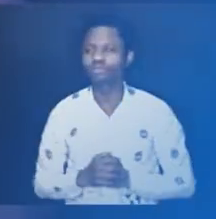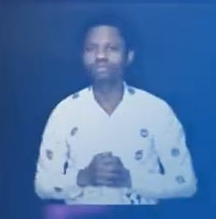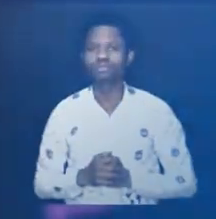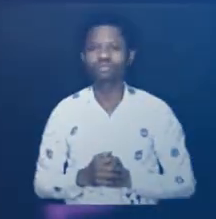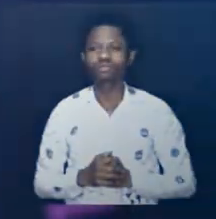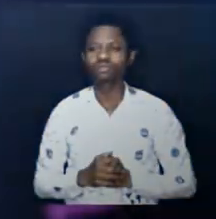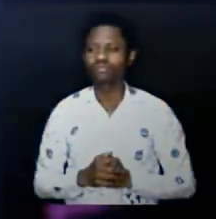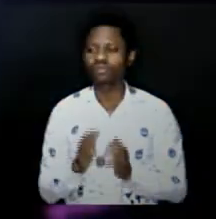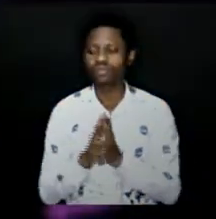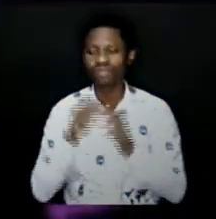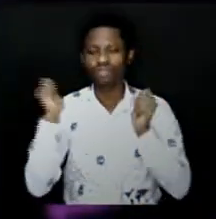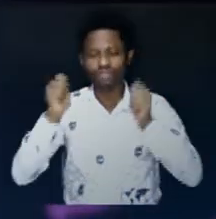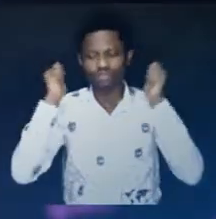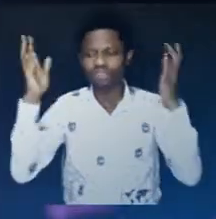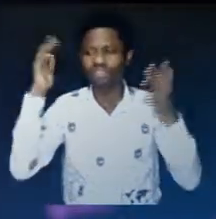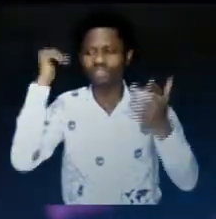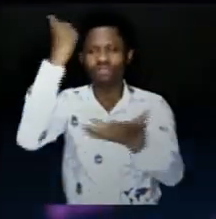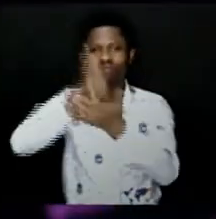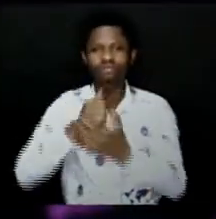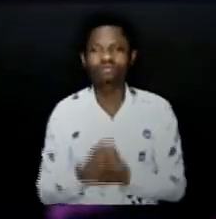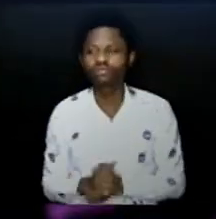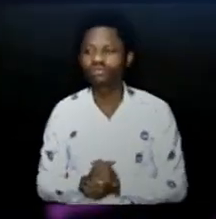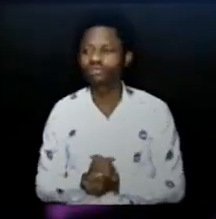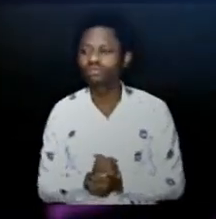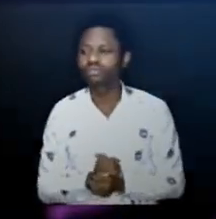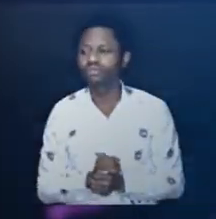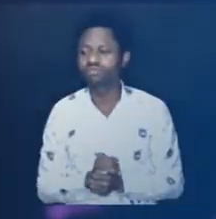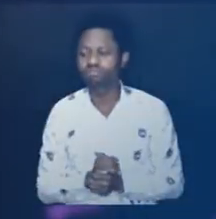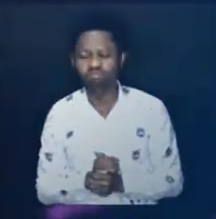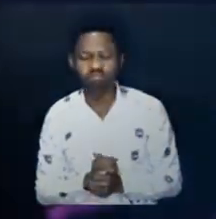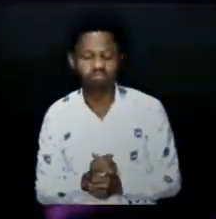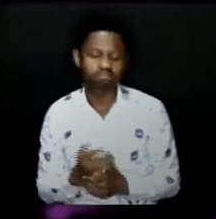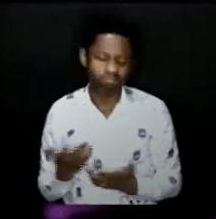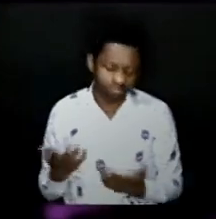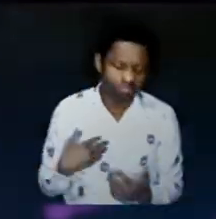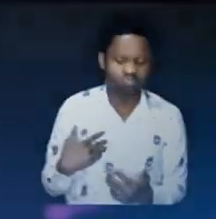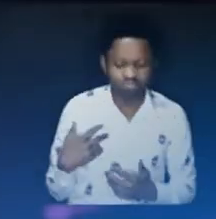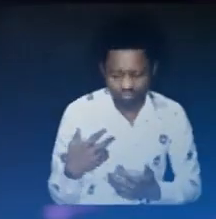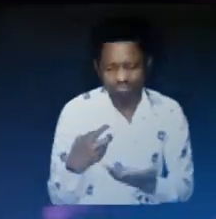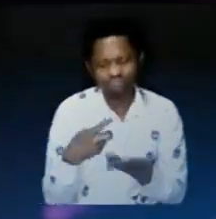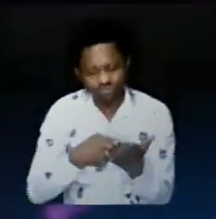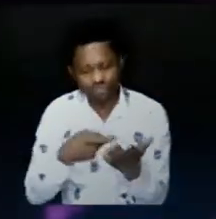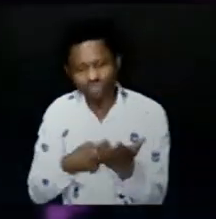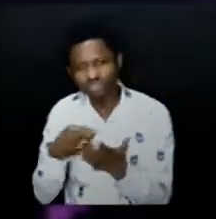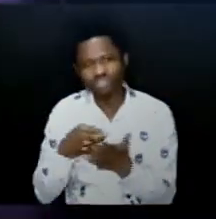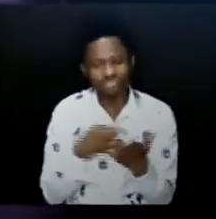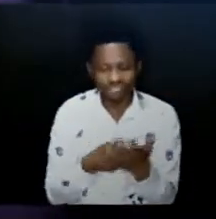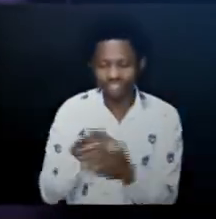Hallelujah. Amen. Now we've been dealing with Jeremiah chapter